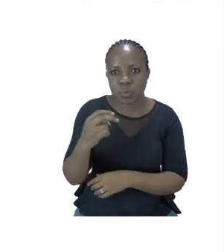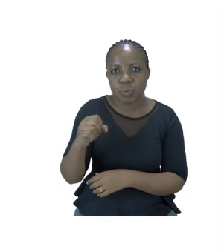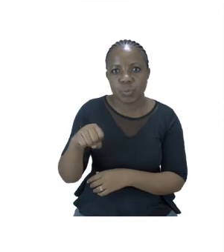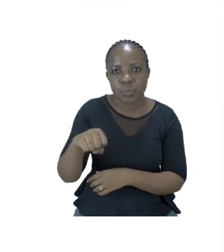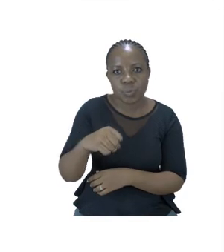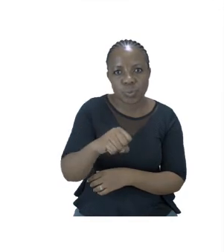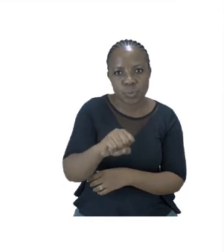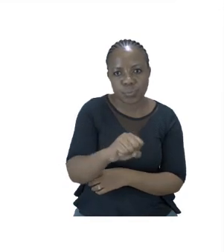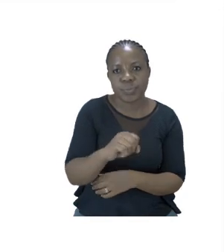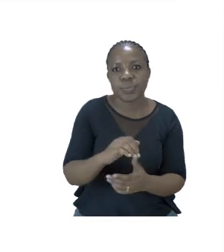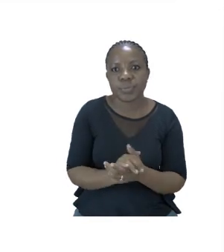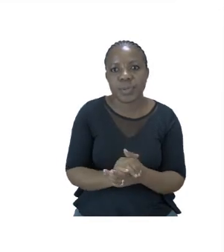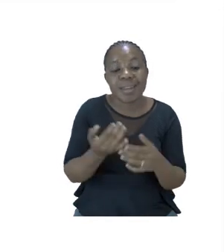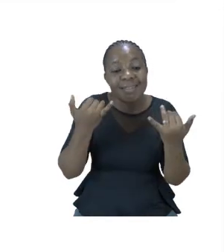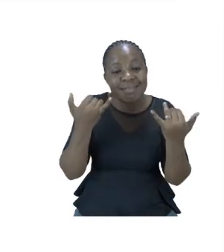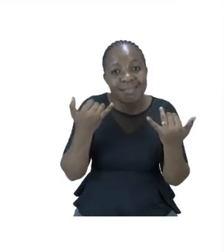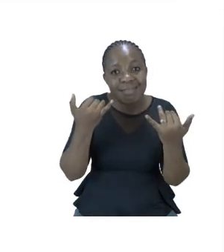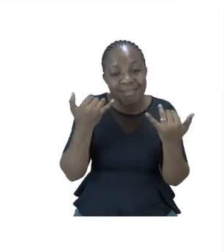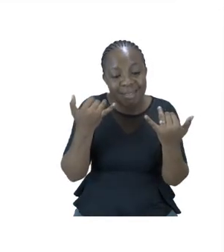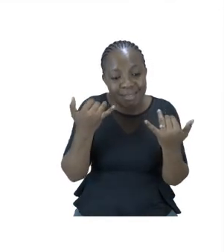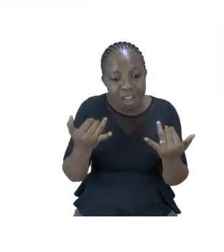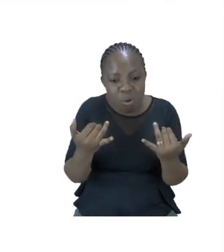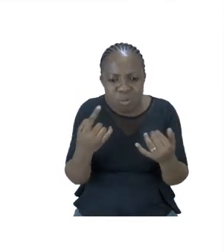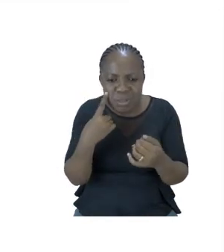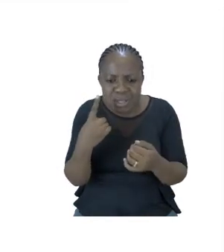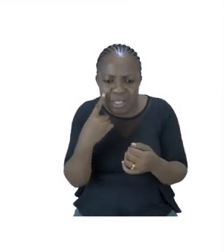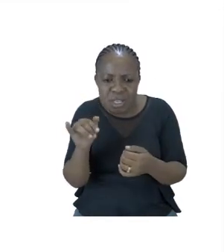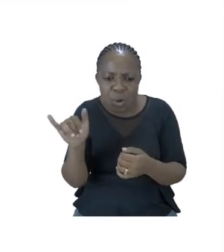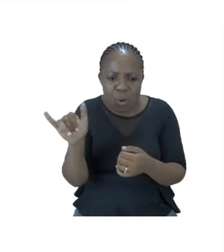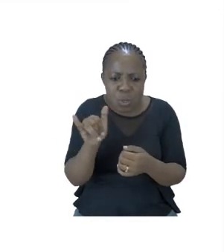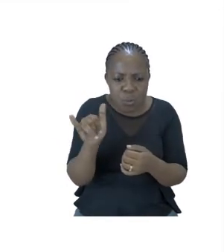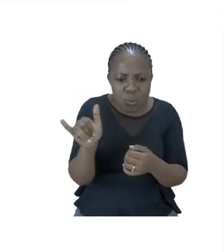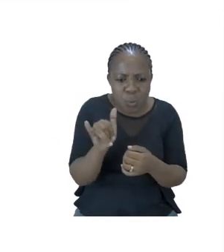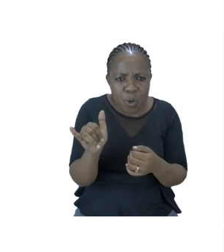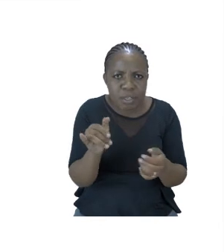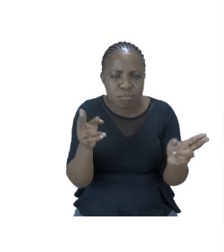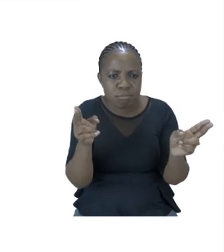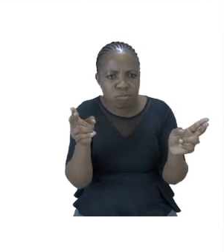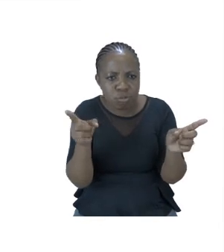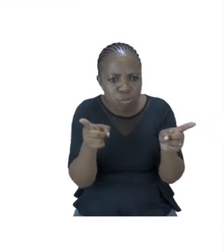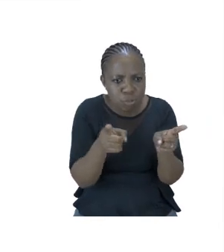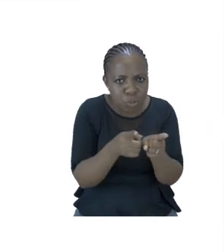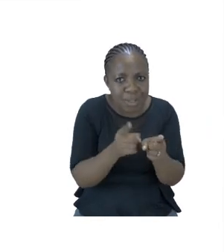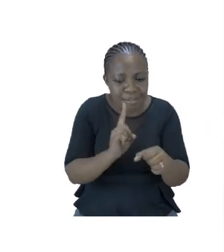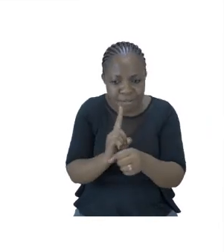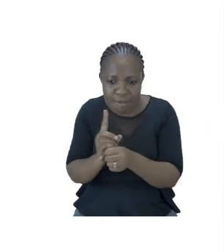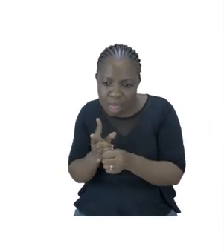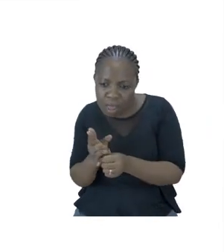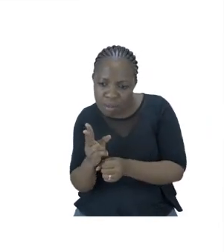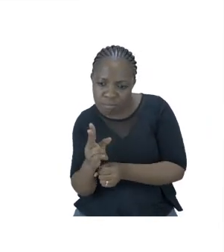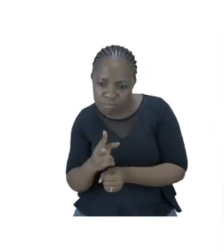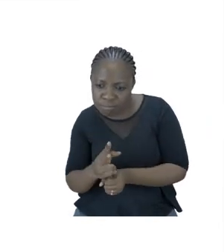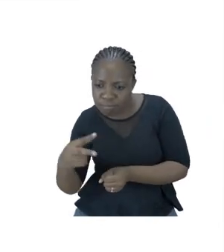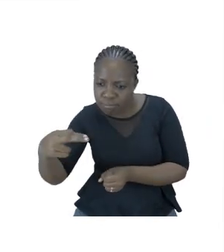going to be our job to sort them out. We are first going to cut them out. Remember